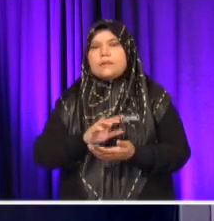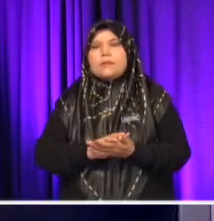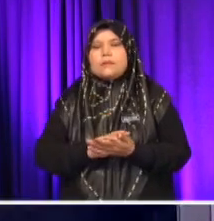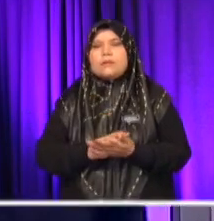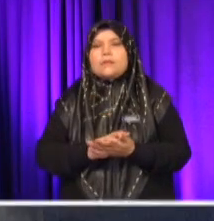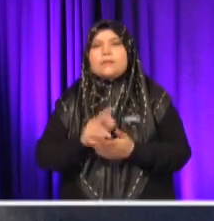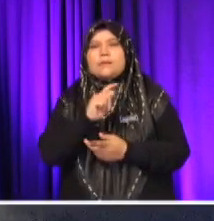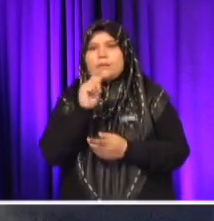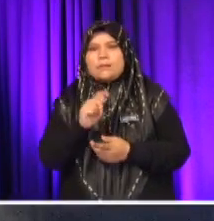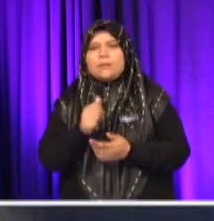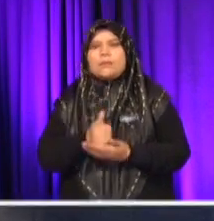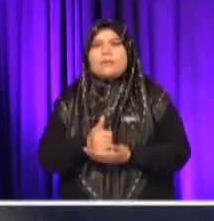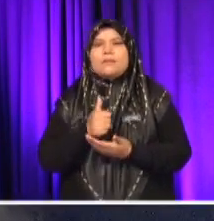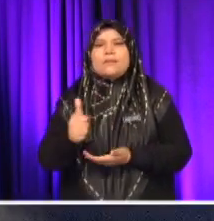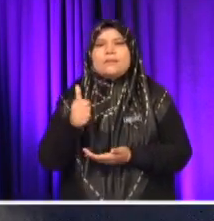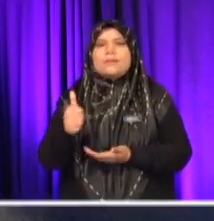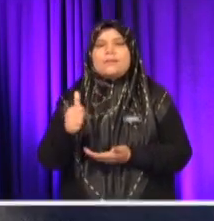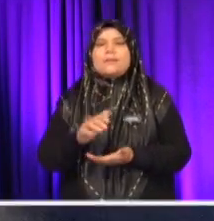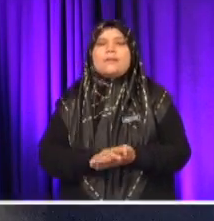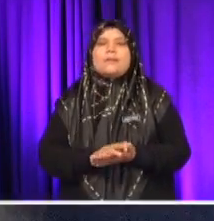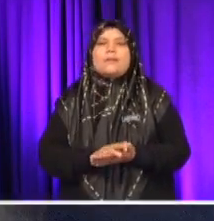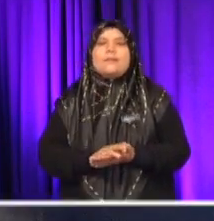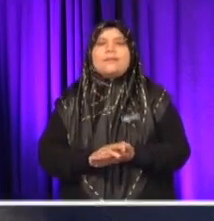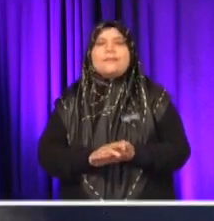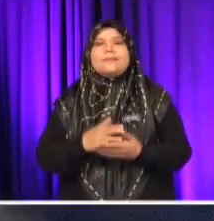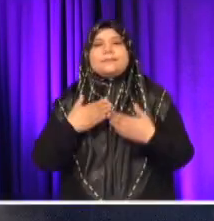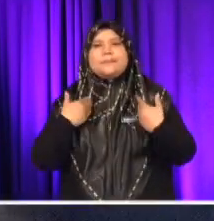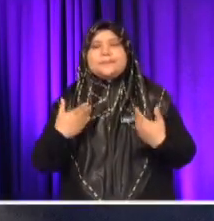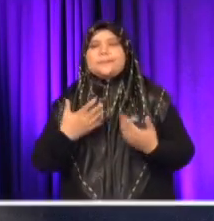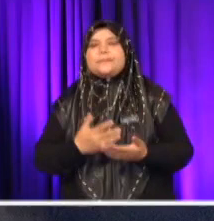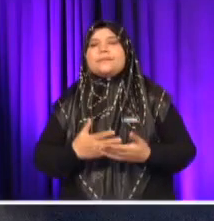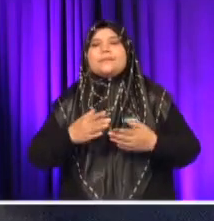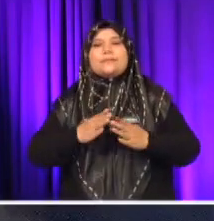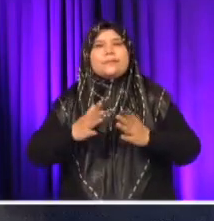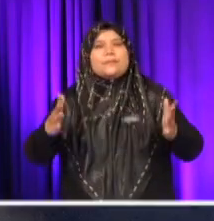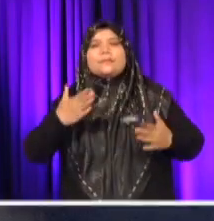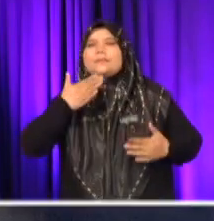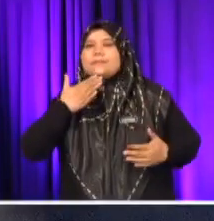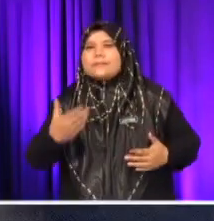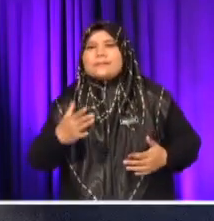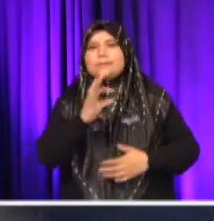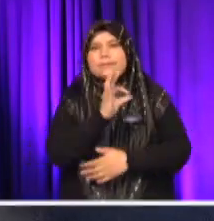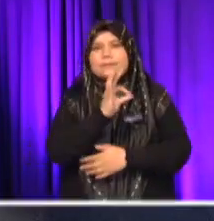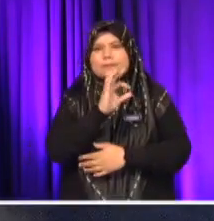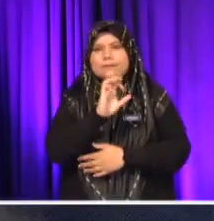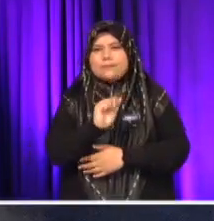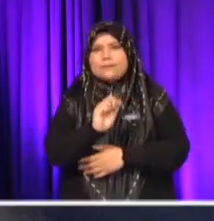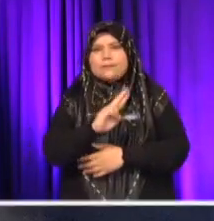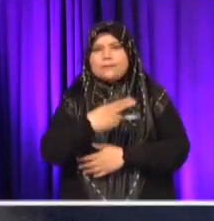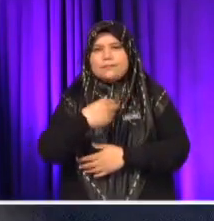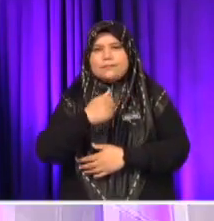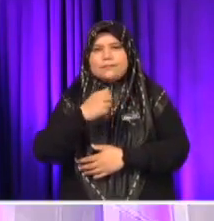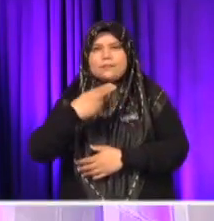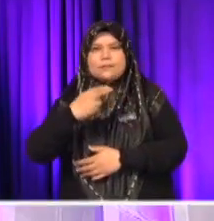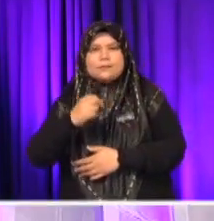best. All the best, that's right. And with that, I'd like to say a very big thank you to Miss Farhana for today's very, very insightful